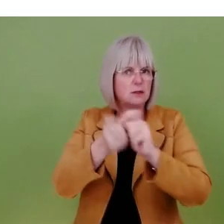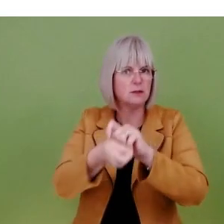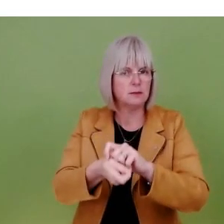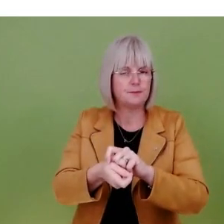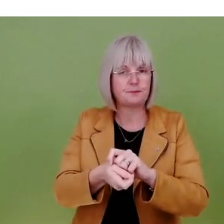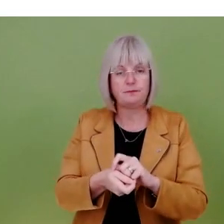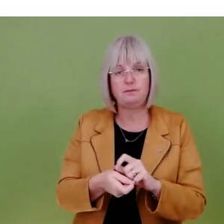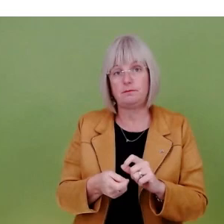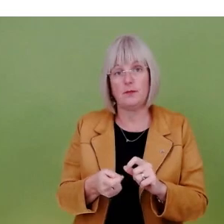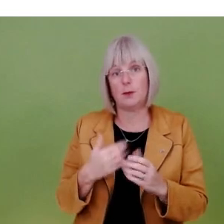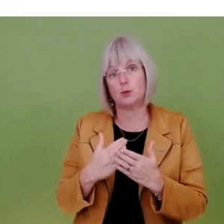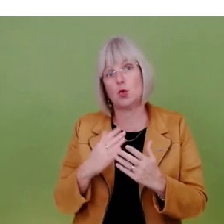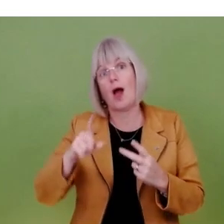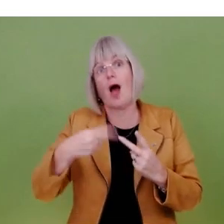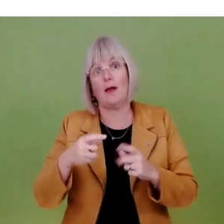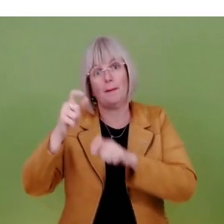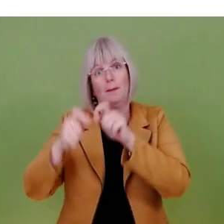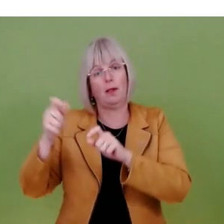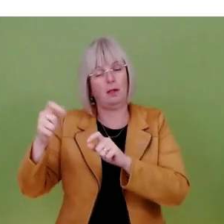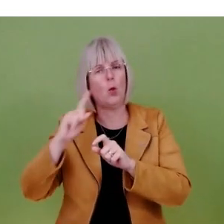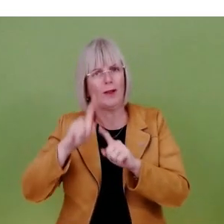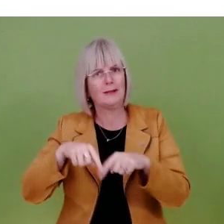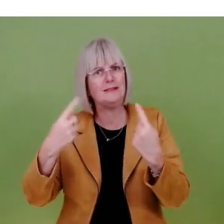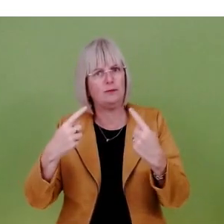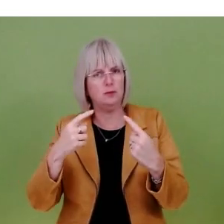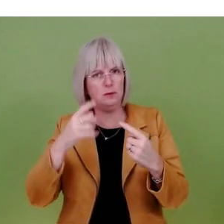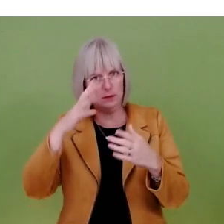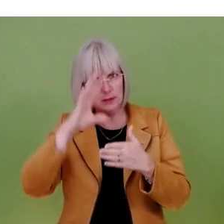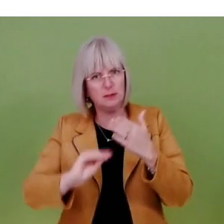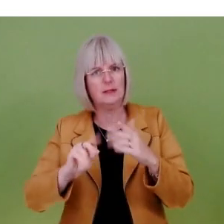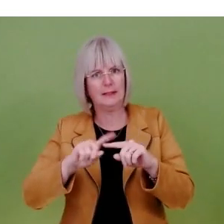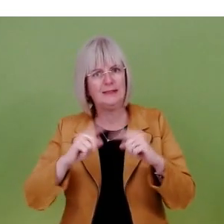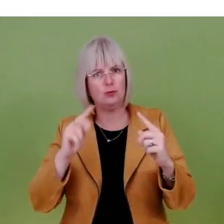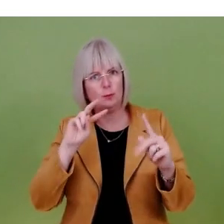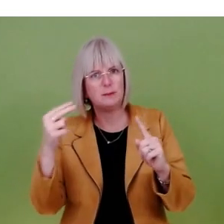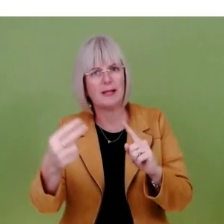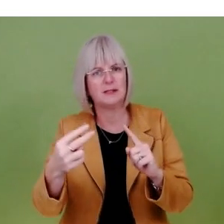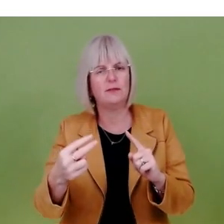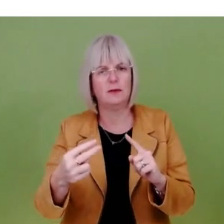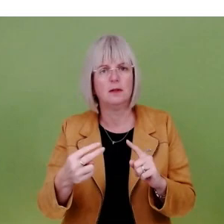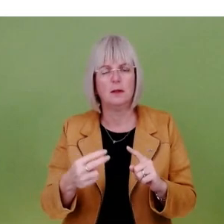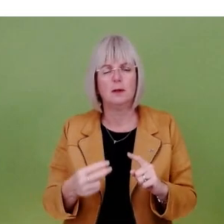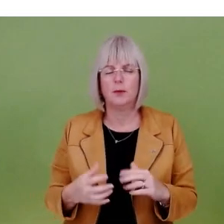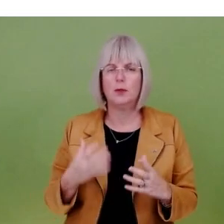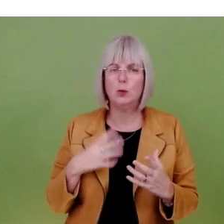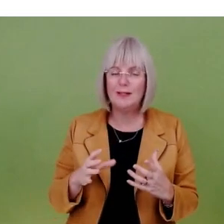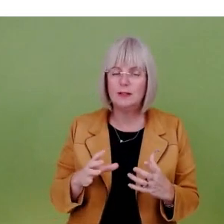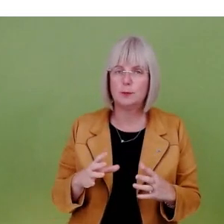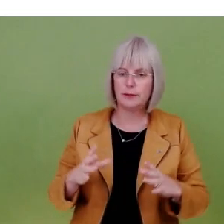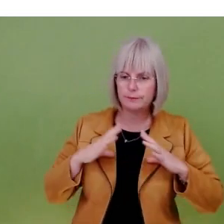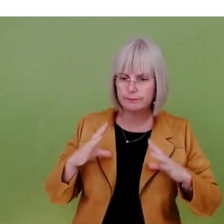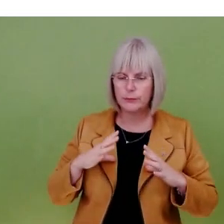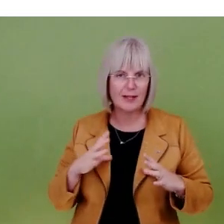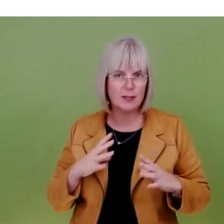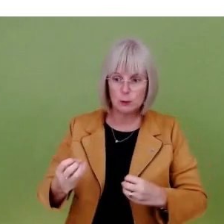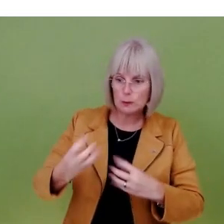a different experience. I suppose, again, there is something important about connecting and being ready to hear those voices. So like the last question,